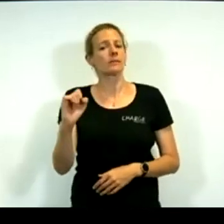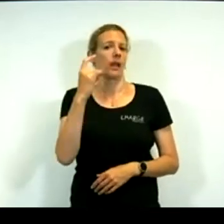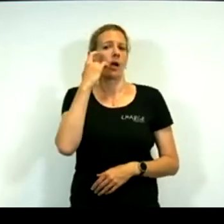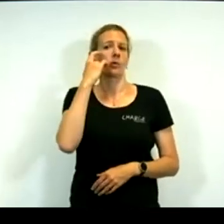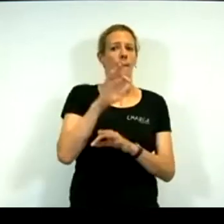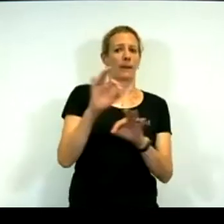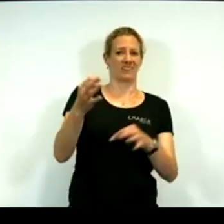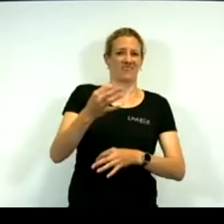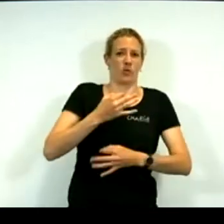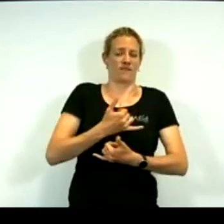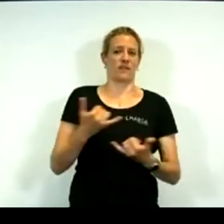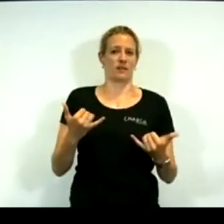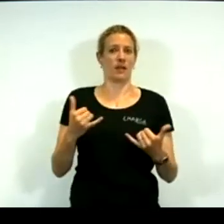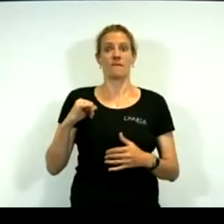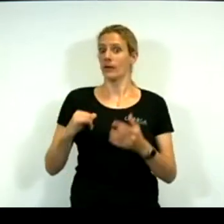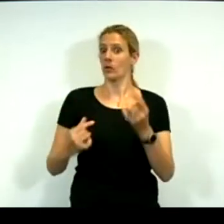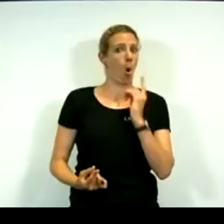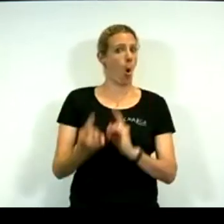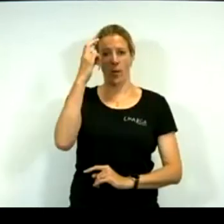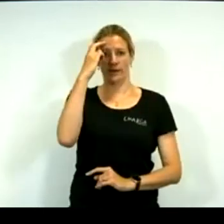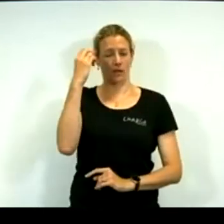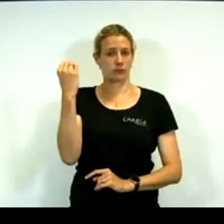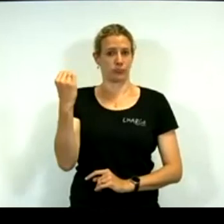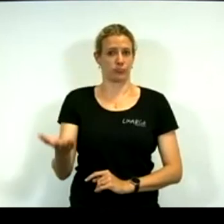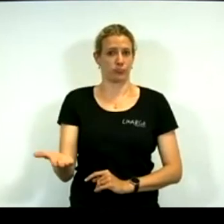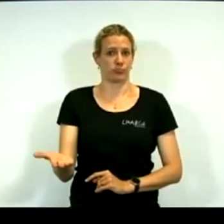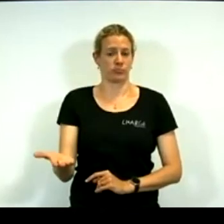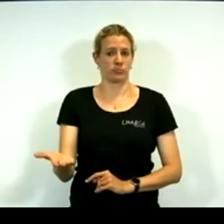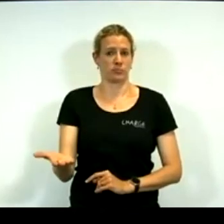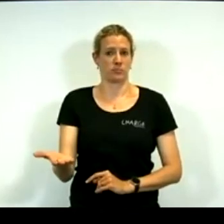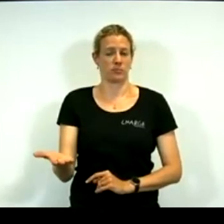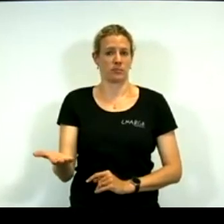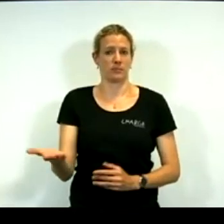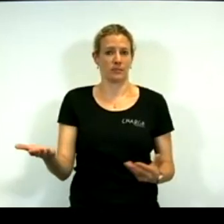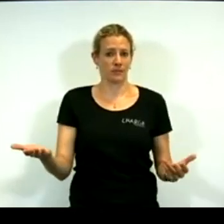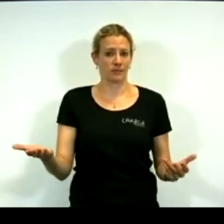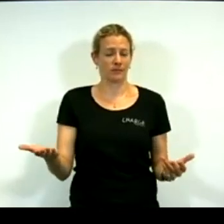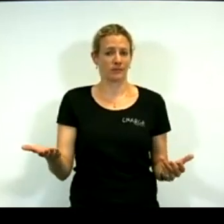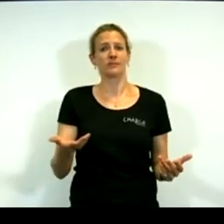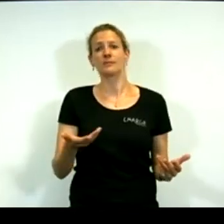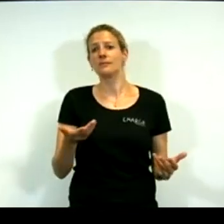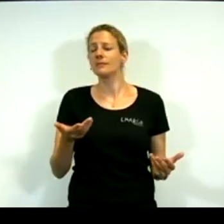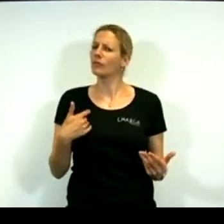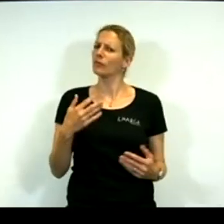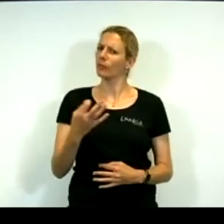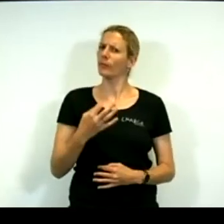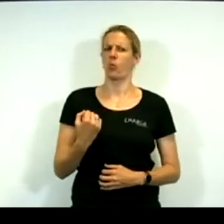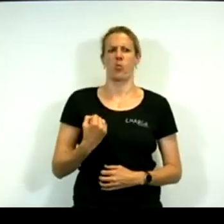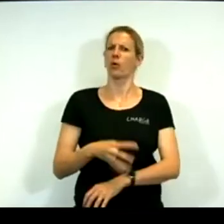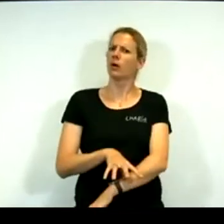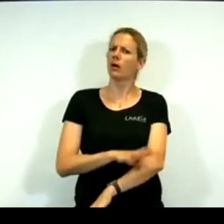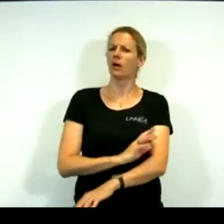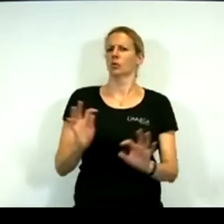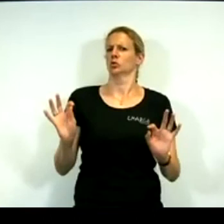very intelligent. I mean, it was just awful that she'd been identified as a very